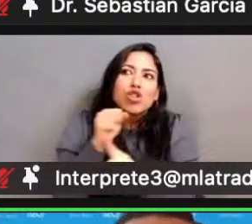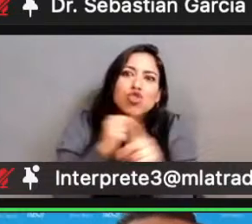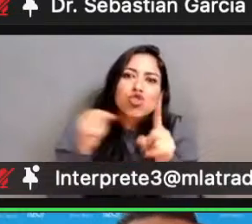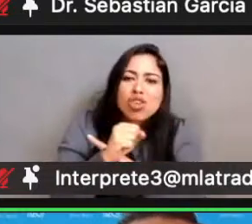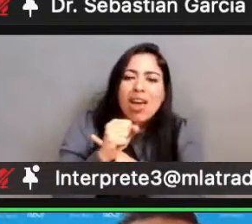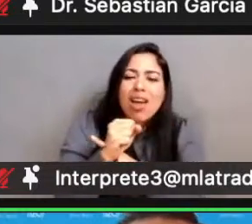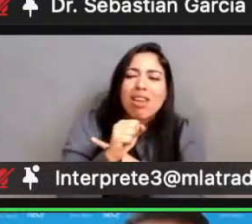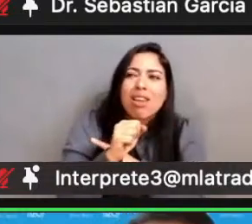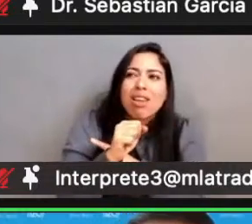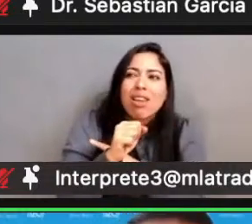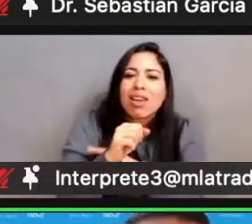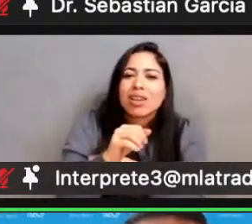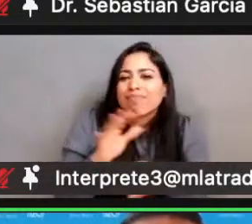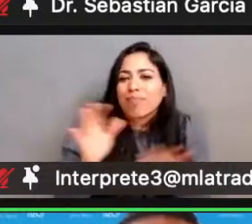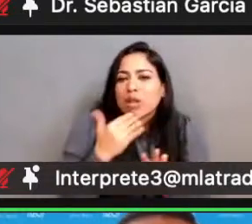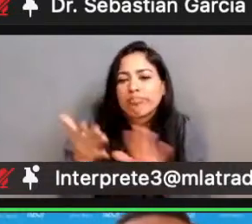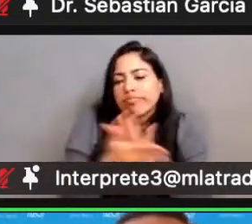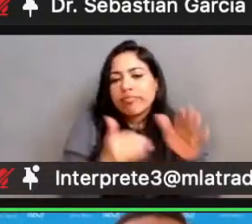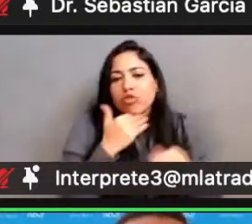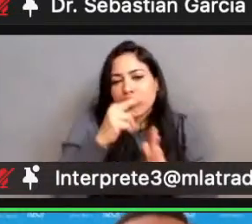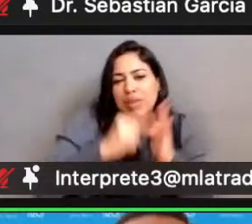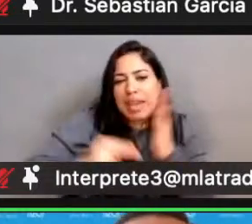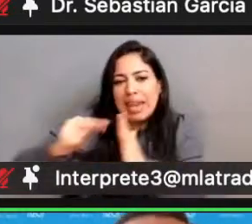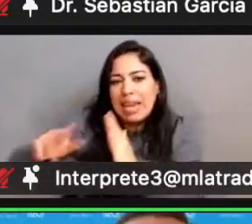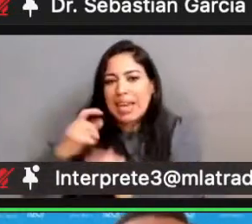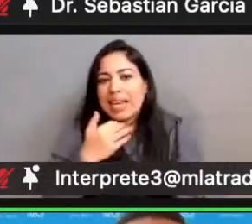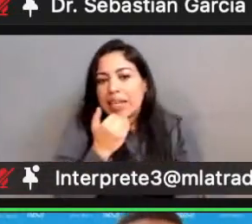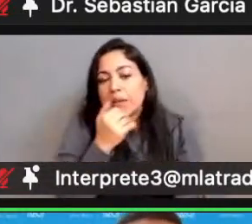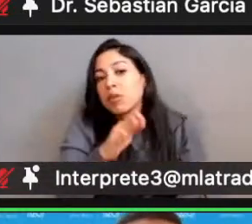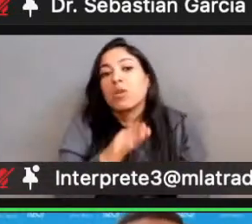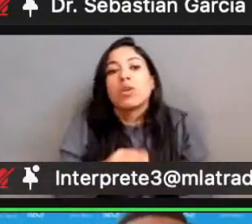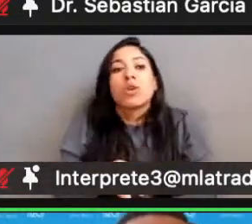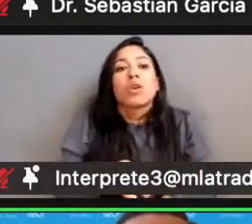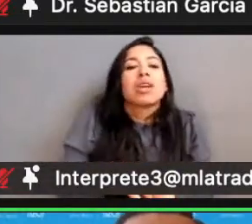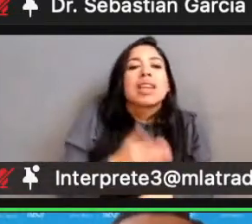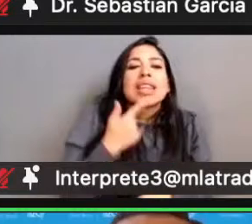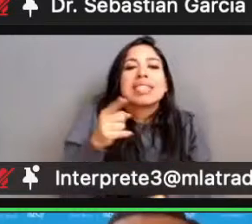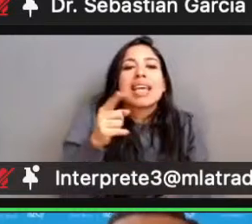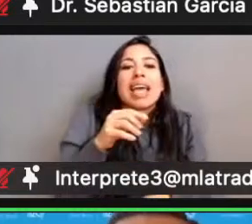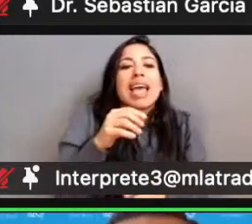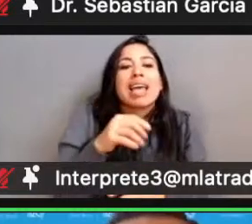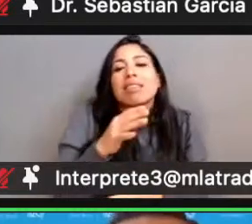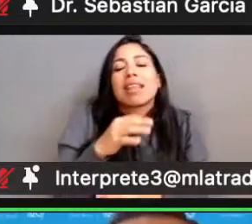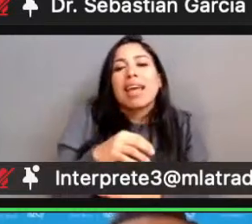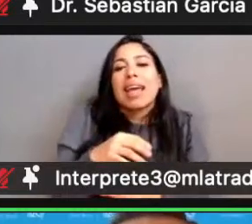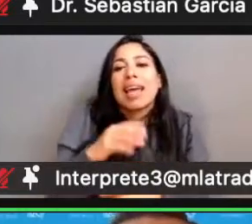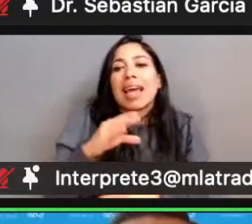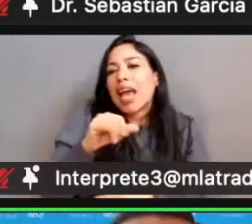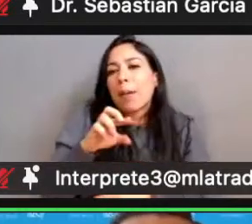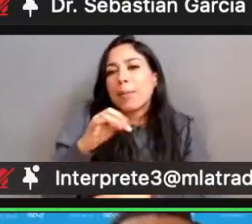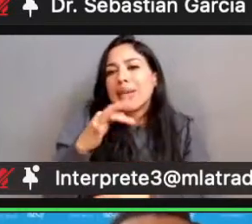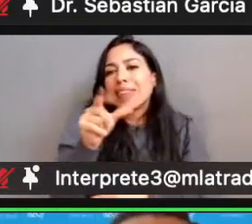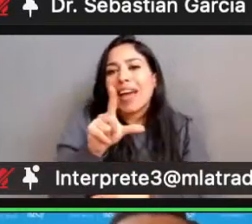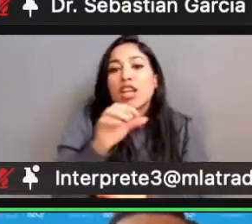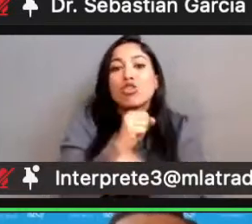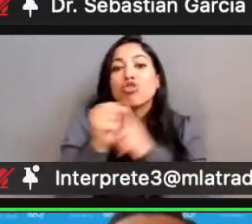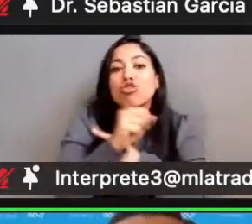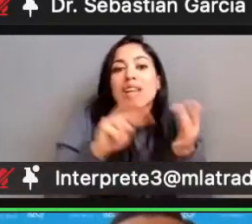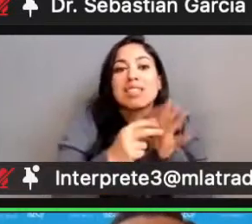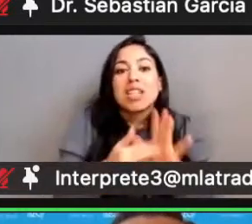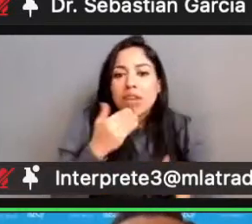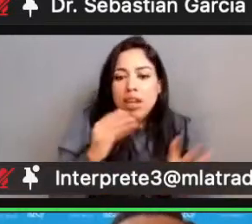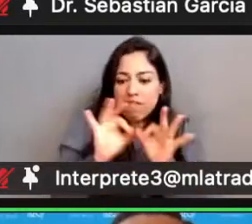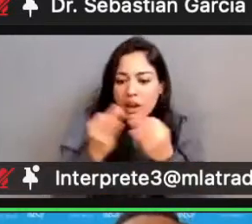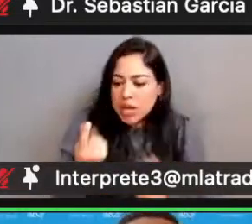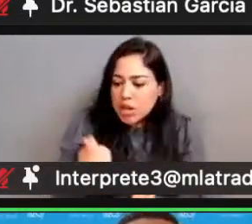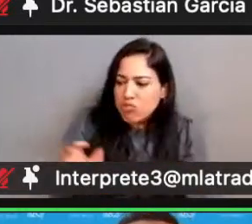capital from the social perspective, sociological perspective, is conceived as the ability that the people and families have to